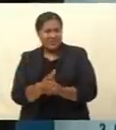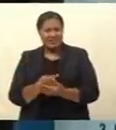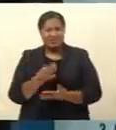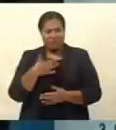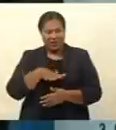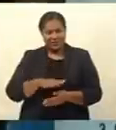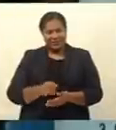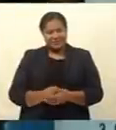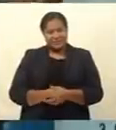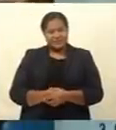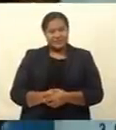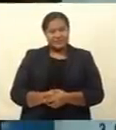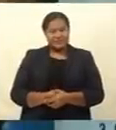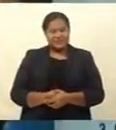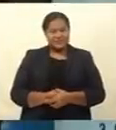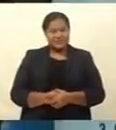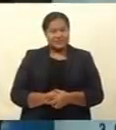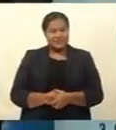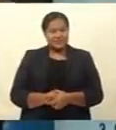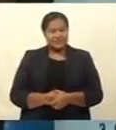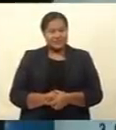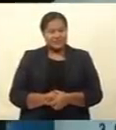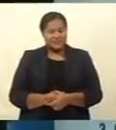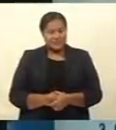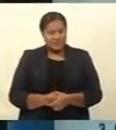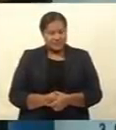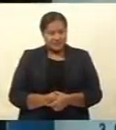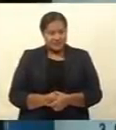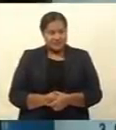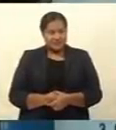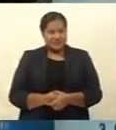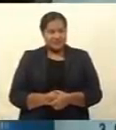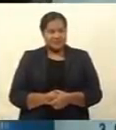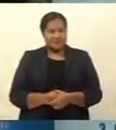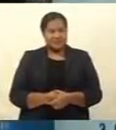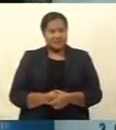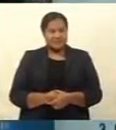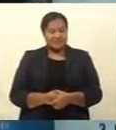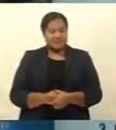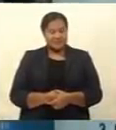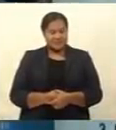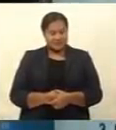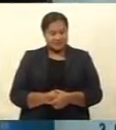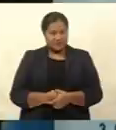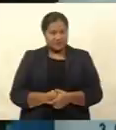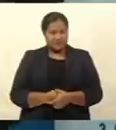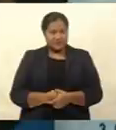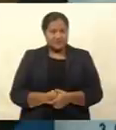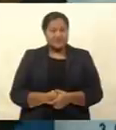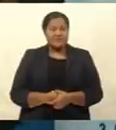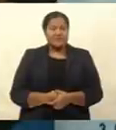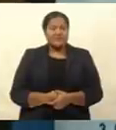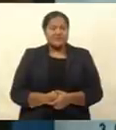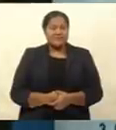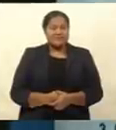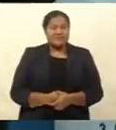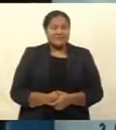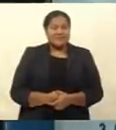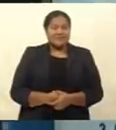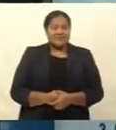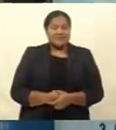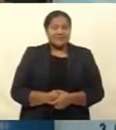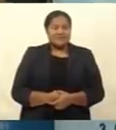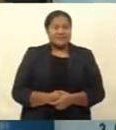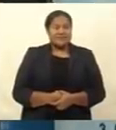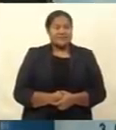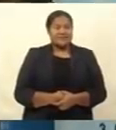deliver them. And tomorrow I'll come up with, there's a group of us who will come up with a better program to try and ensure that as much of the food packs get to those who